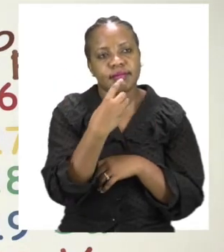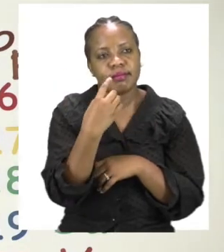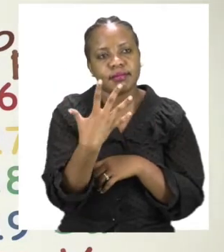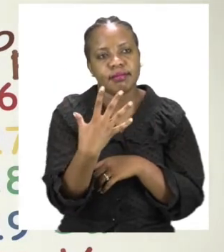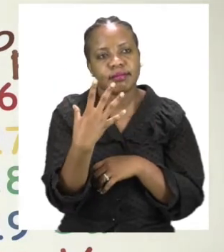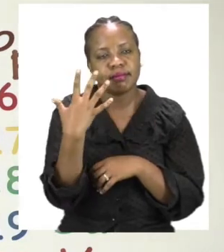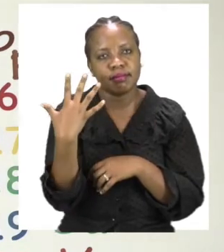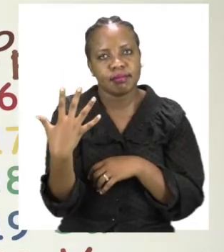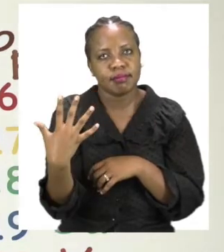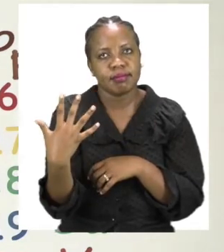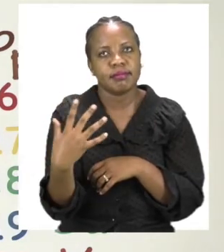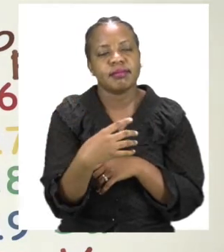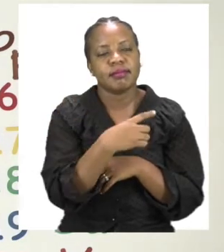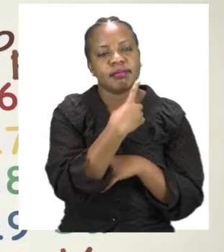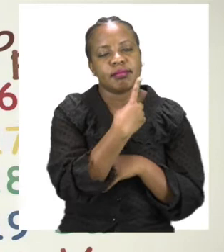155,